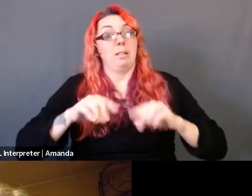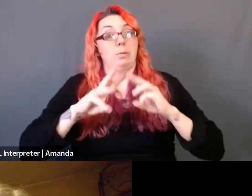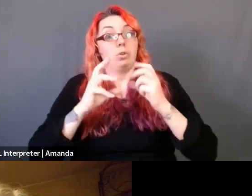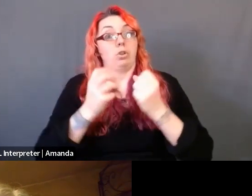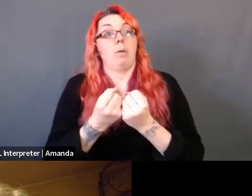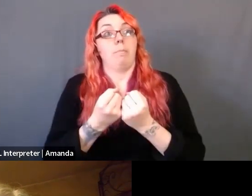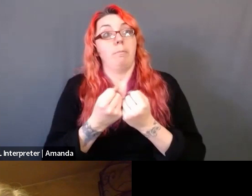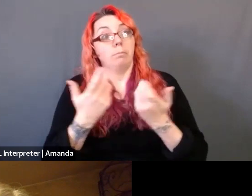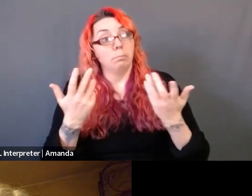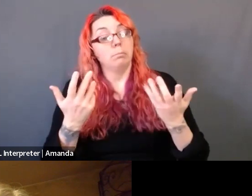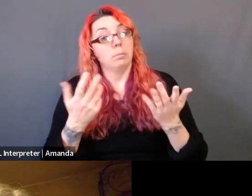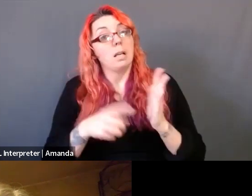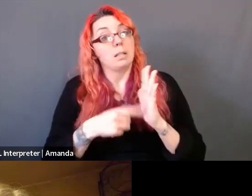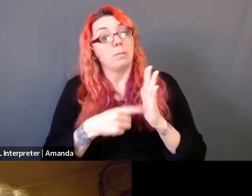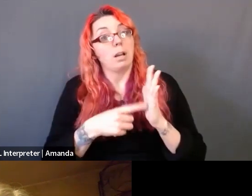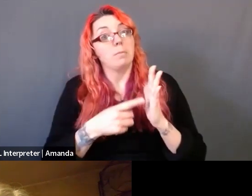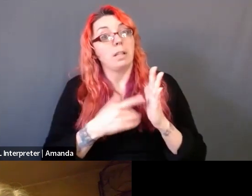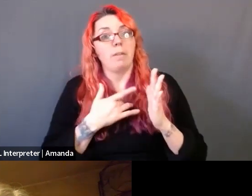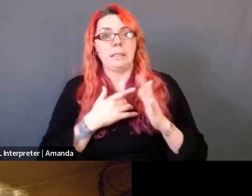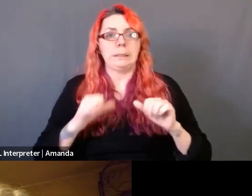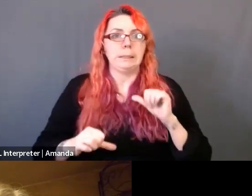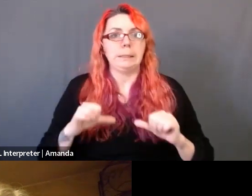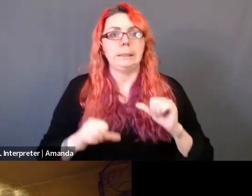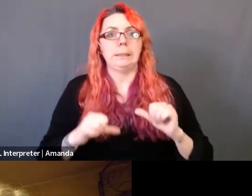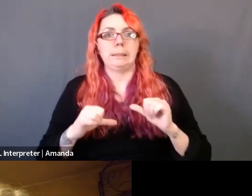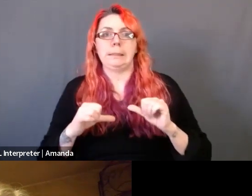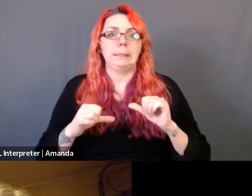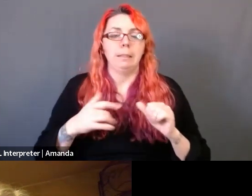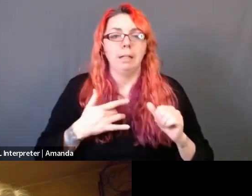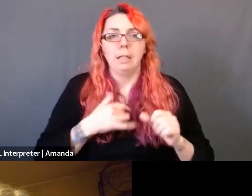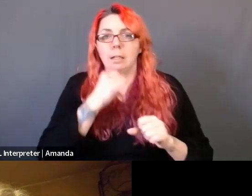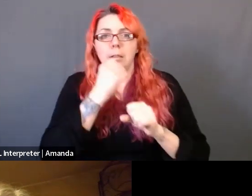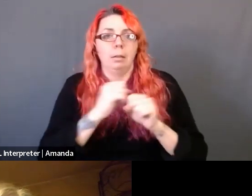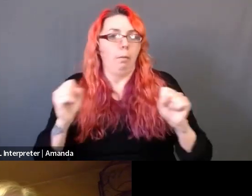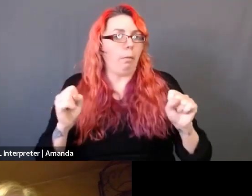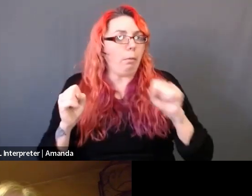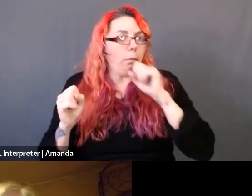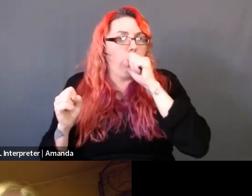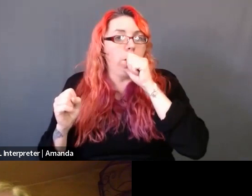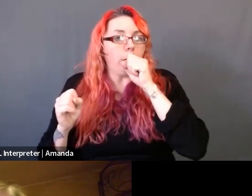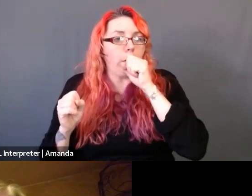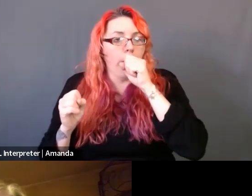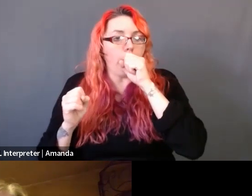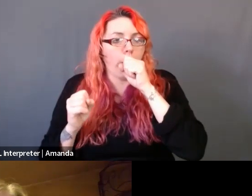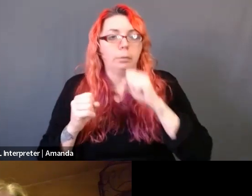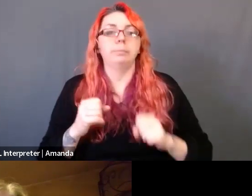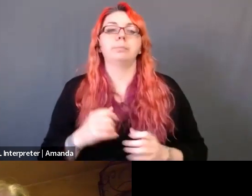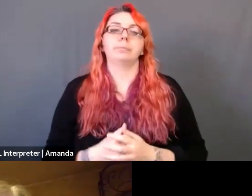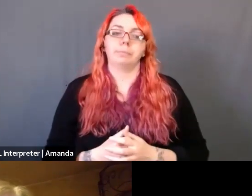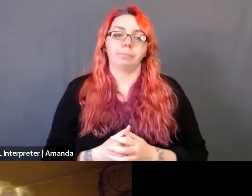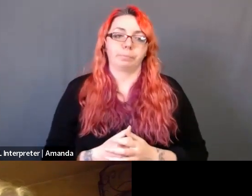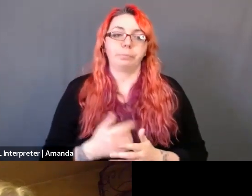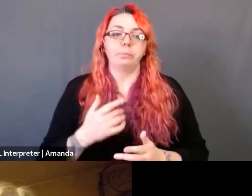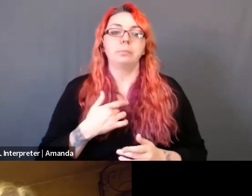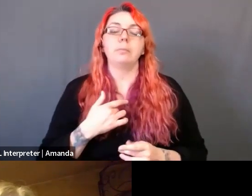it sometimes can feel very unsafe. And while we talk about creating safe environments, I tend to push for the word safer, because the idea of the